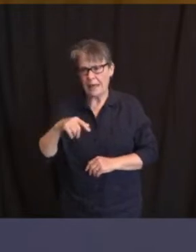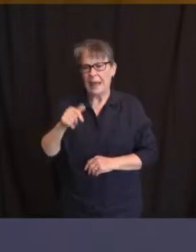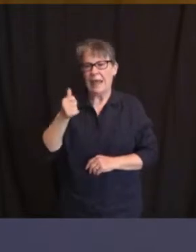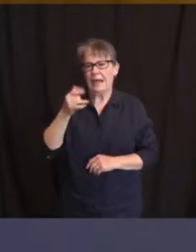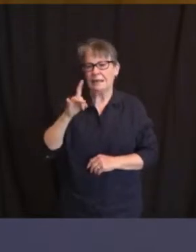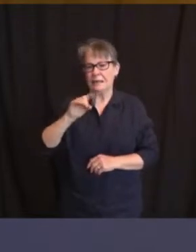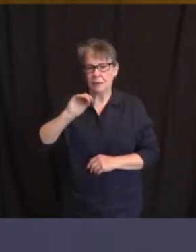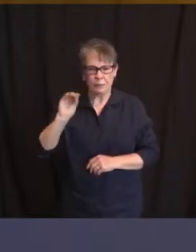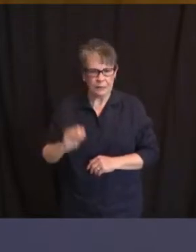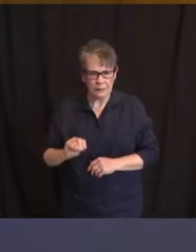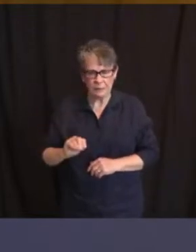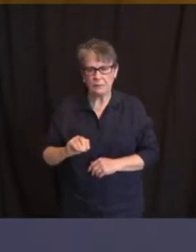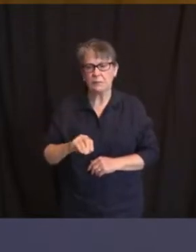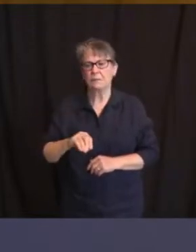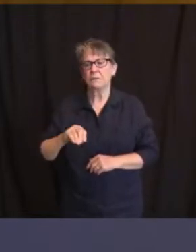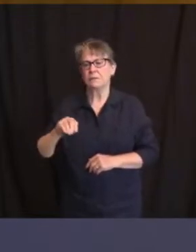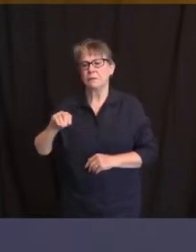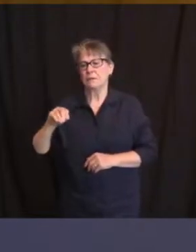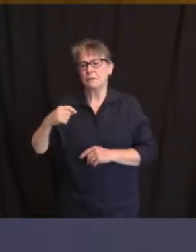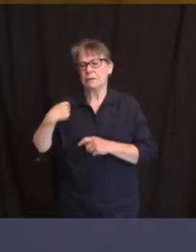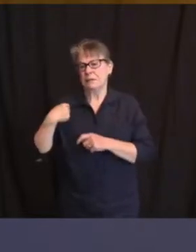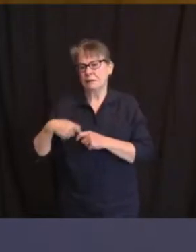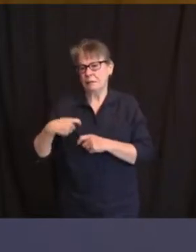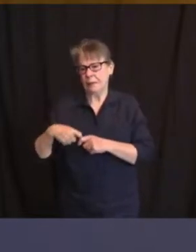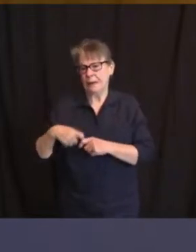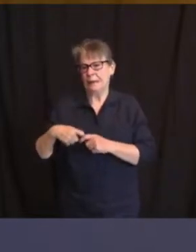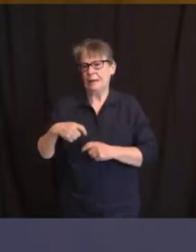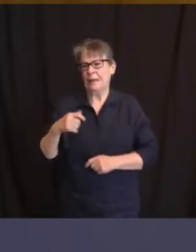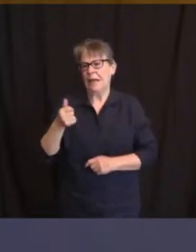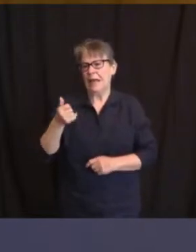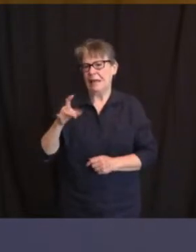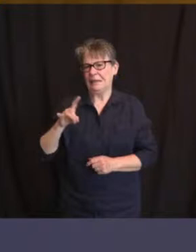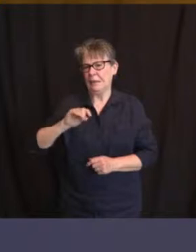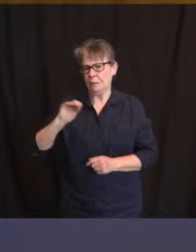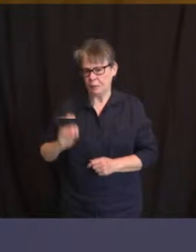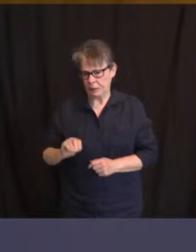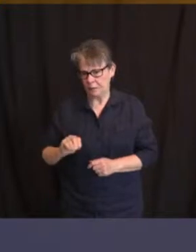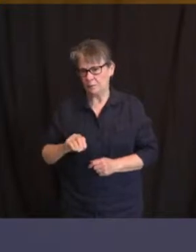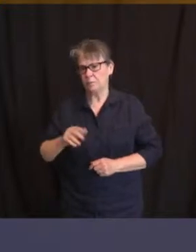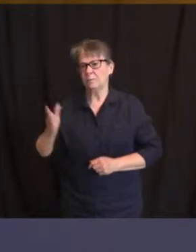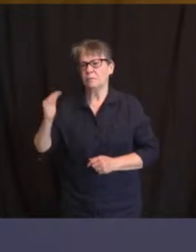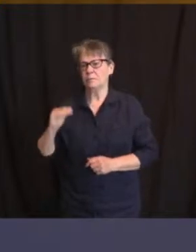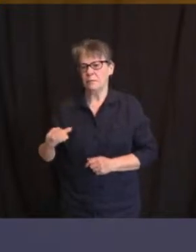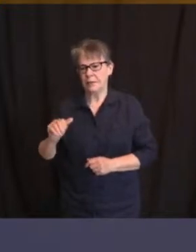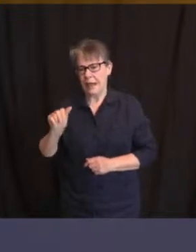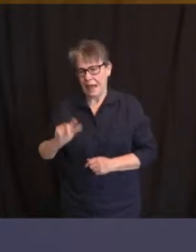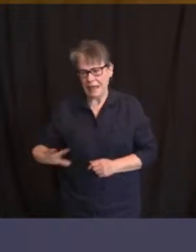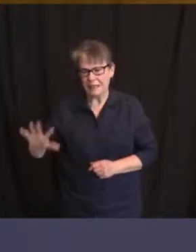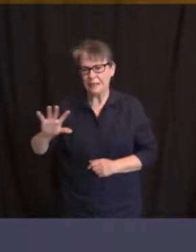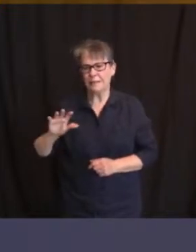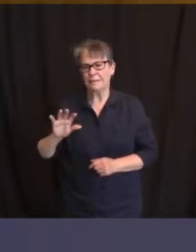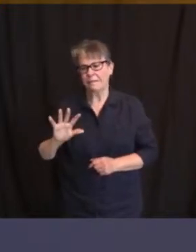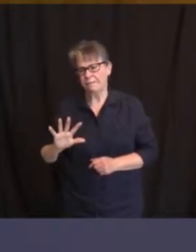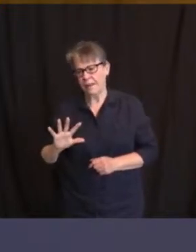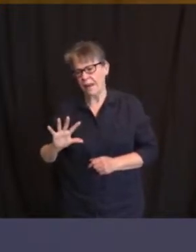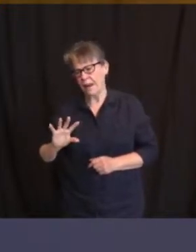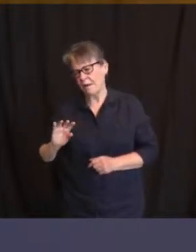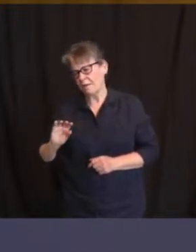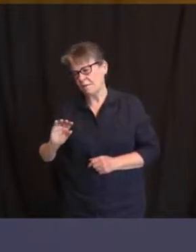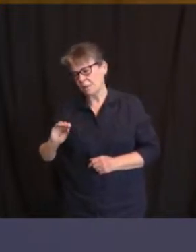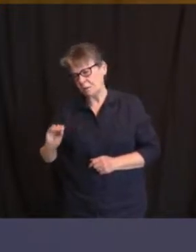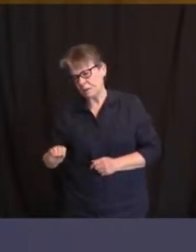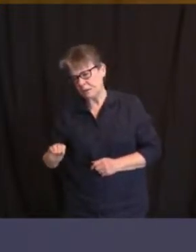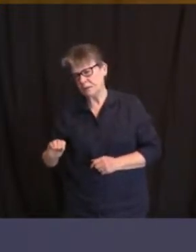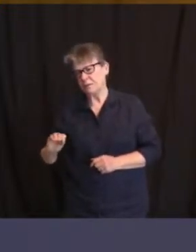3.4. Underlying conditions remain the same, with cardiovascular disease and diabetes mellitus being the